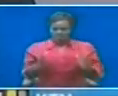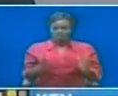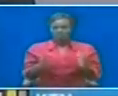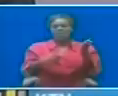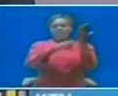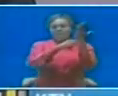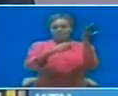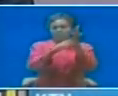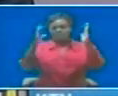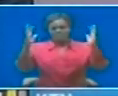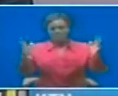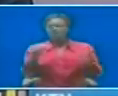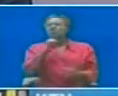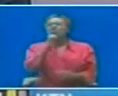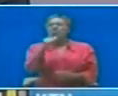not just,